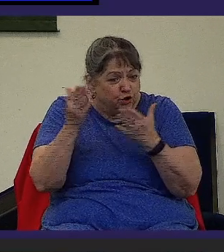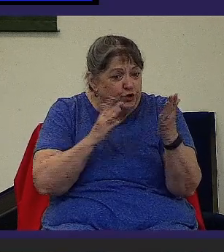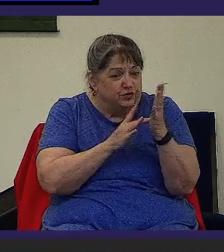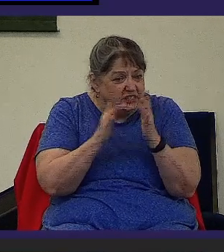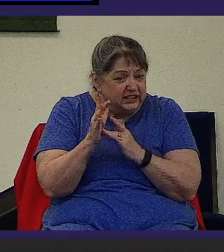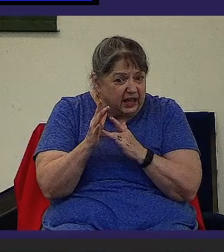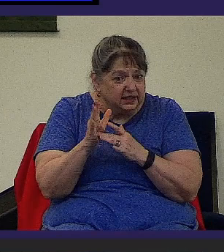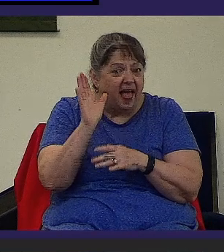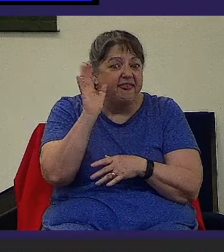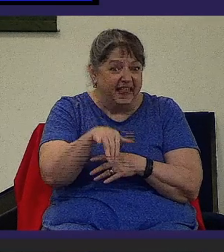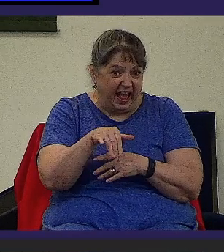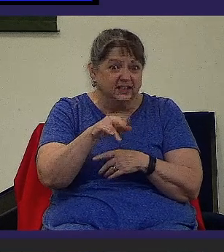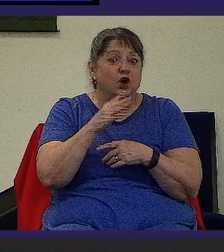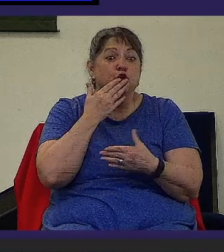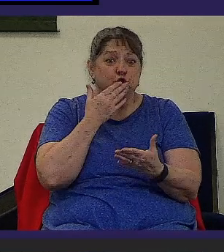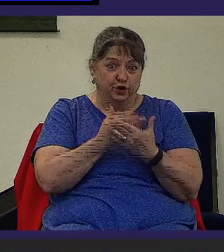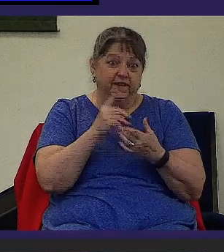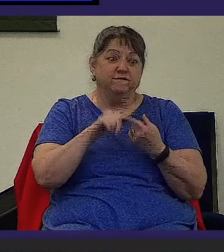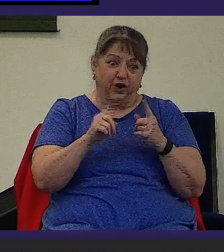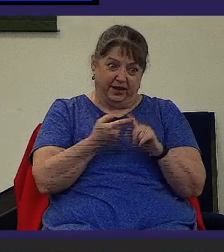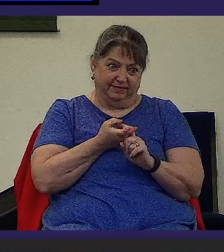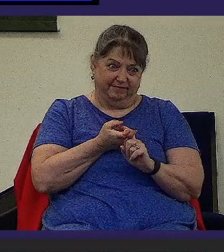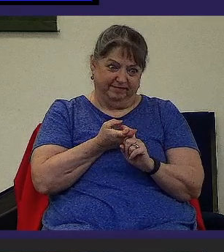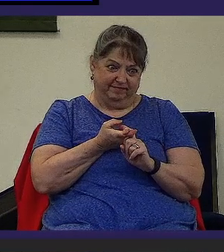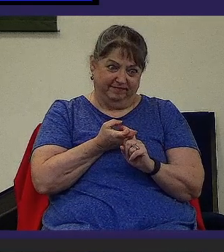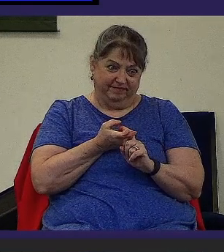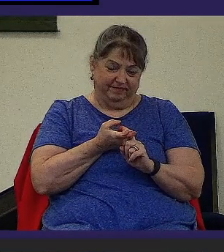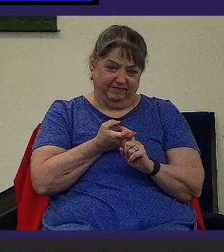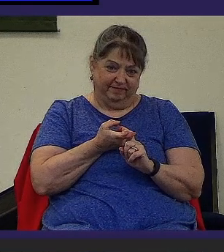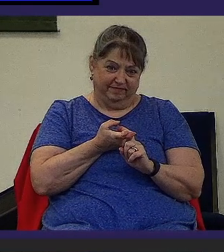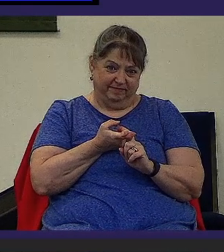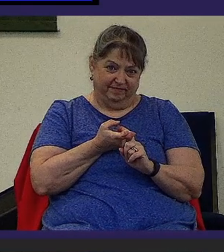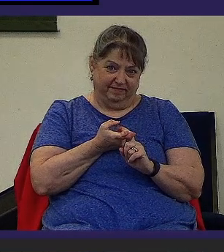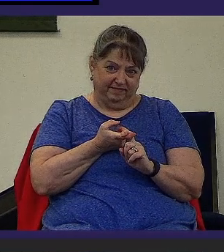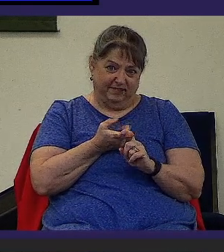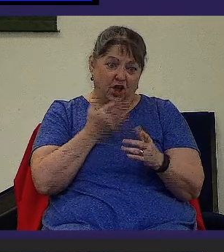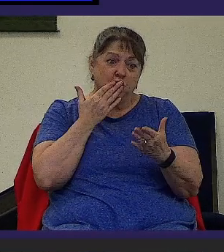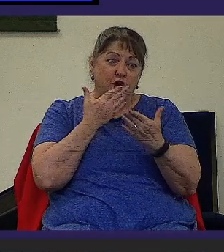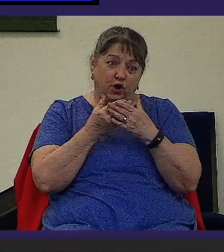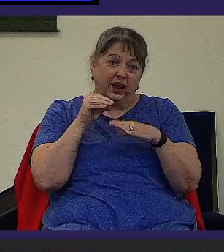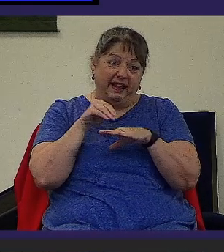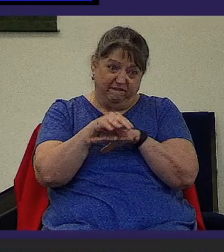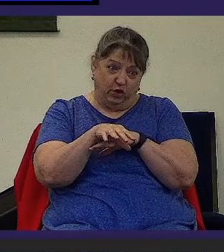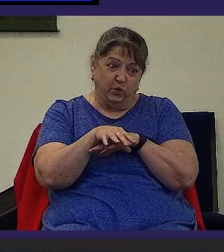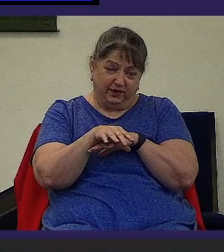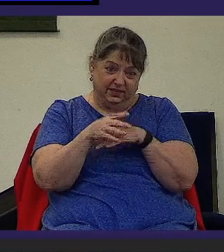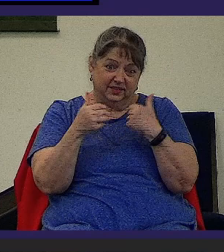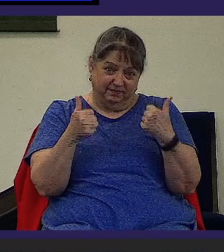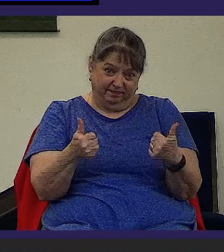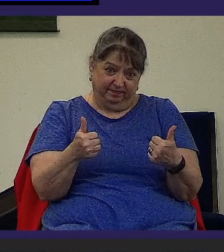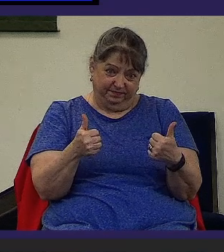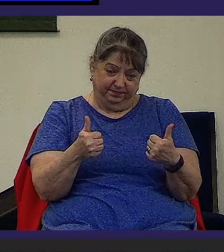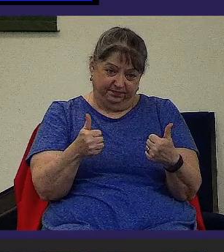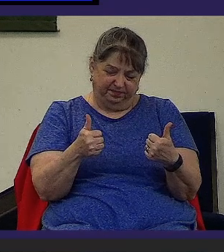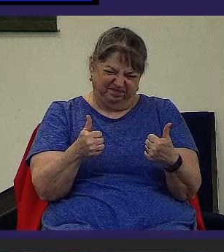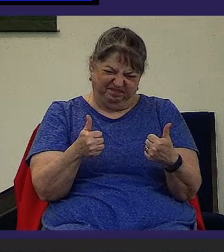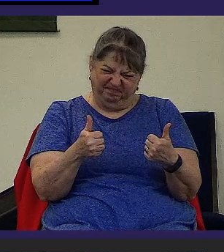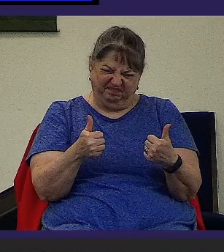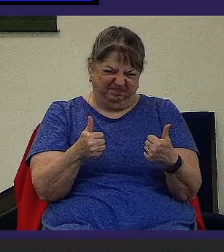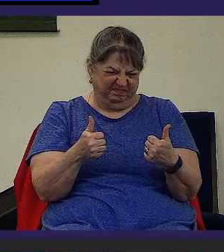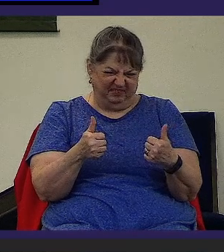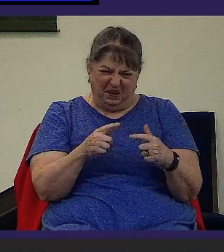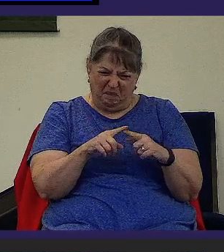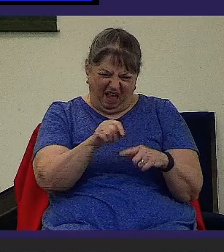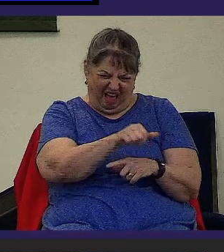are people who you want to hold on to those are people who you want to follow and listen and receive their advice but there'll be